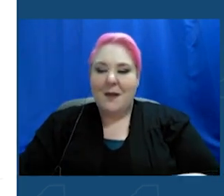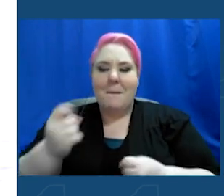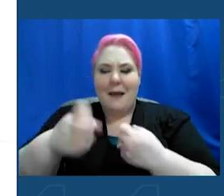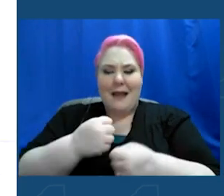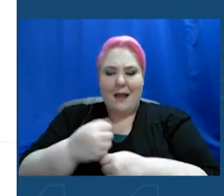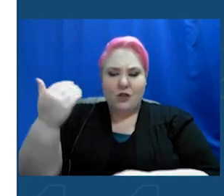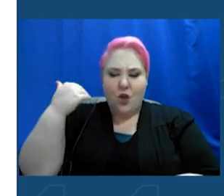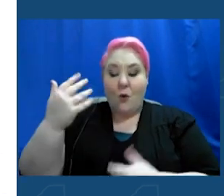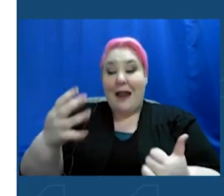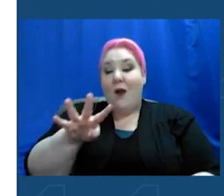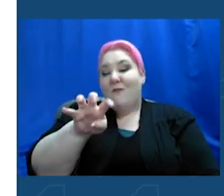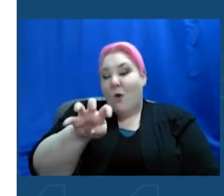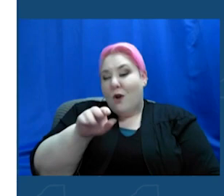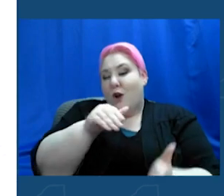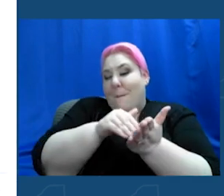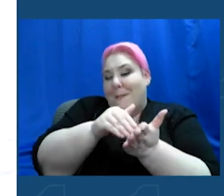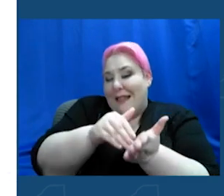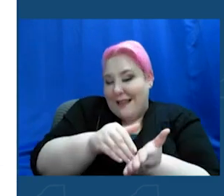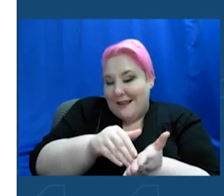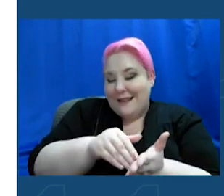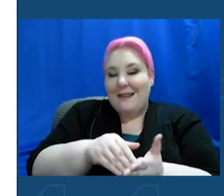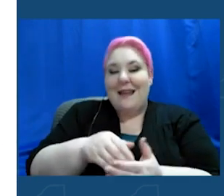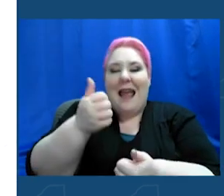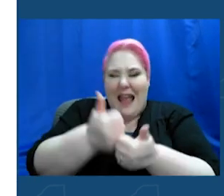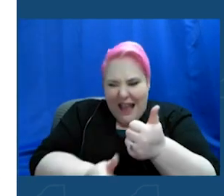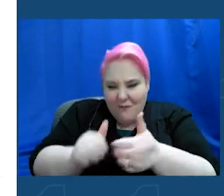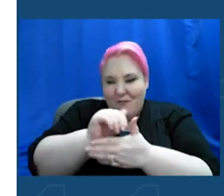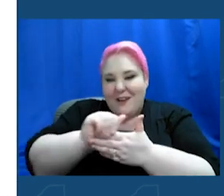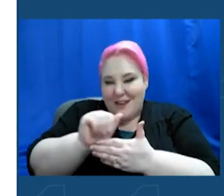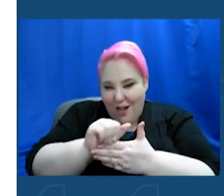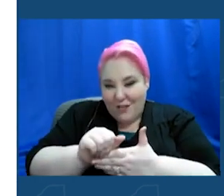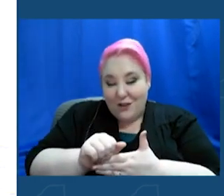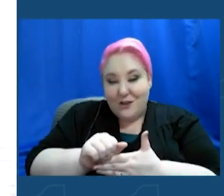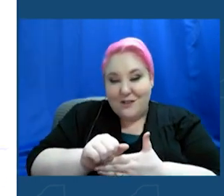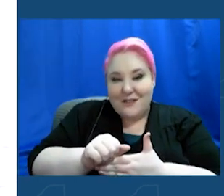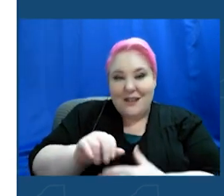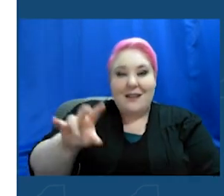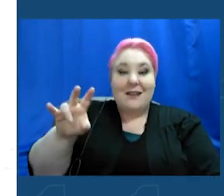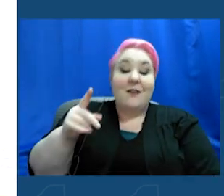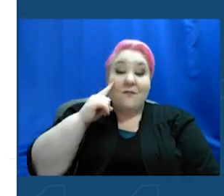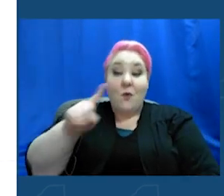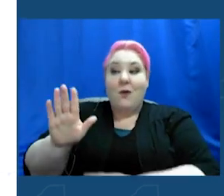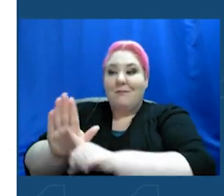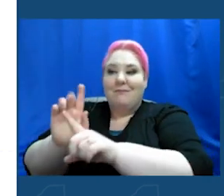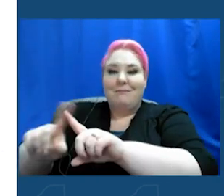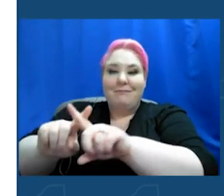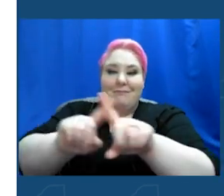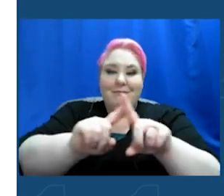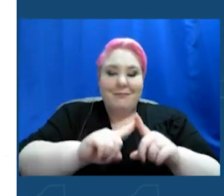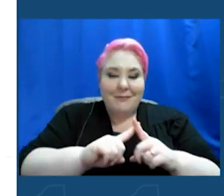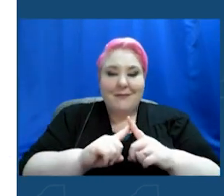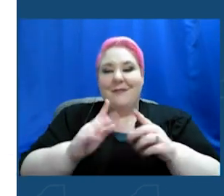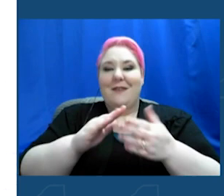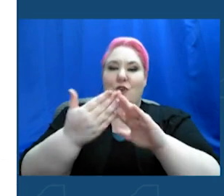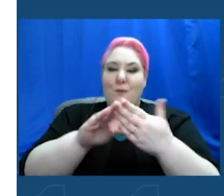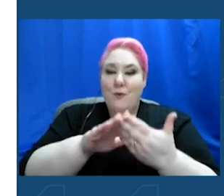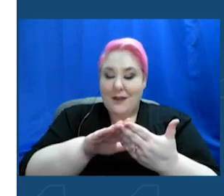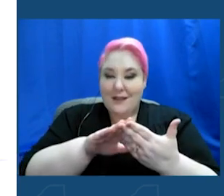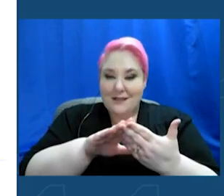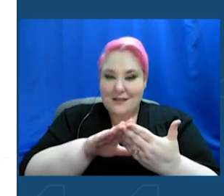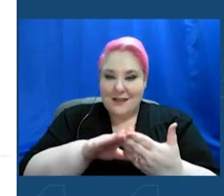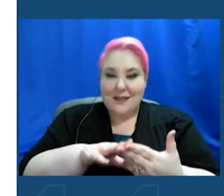Now $400 million, every single dollar, $7 in communities. So you think about the multiplier effect and what that